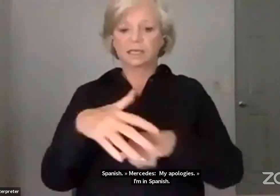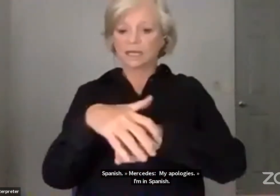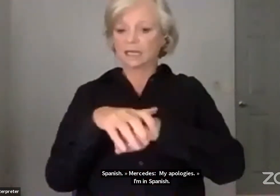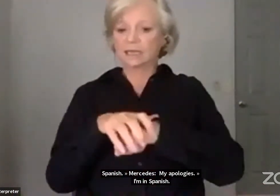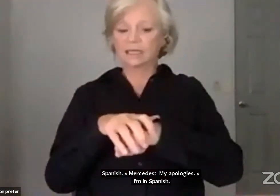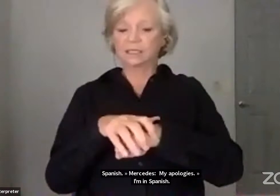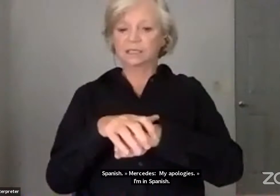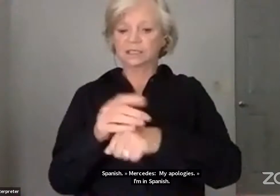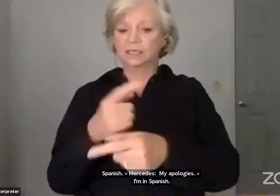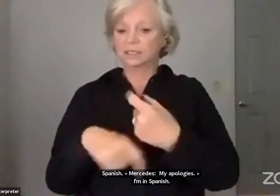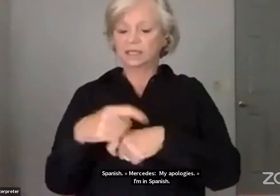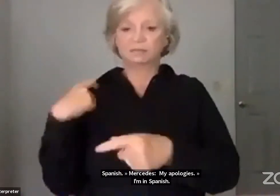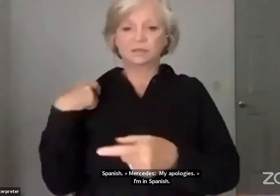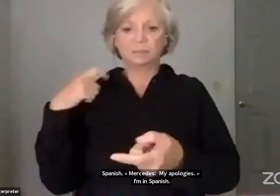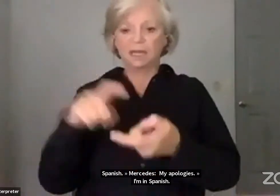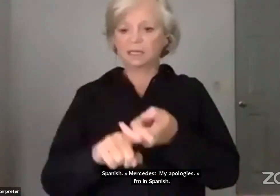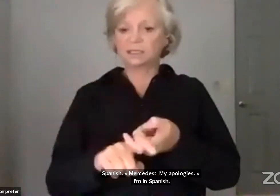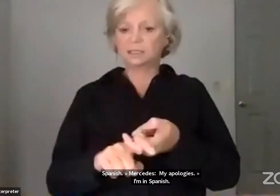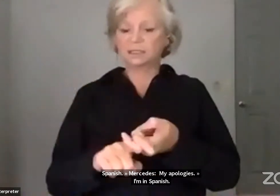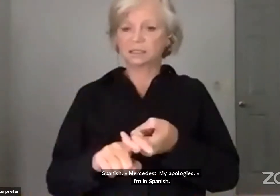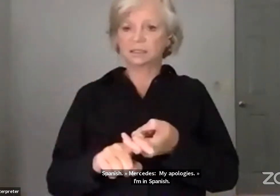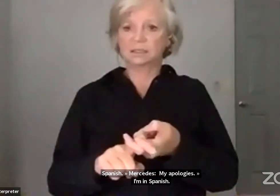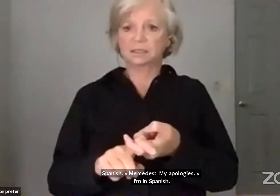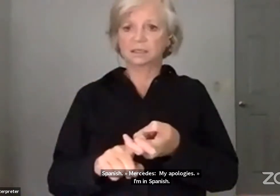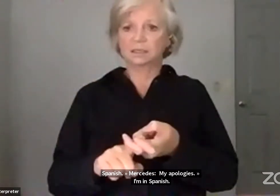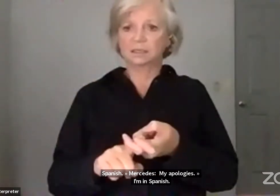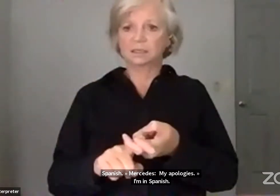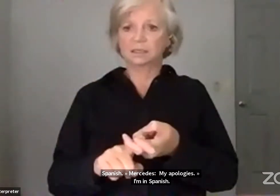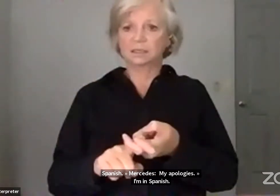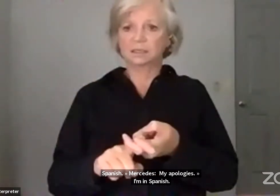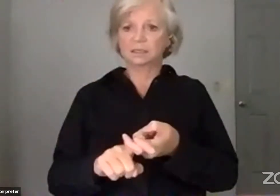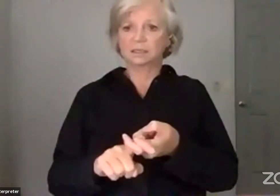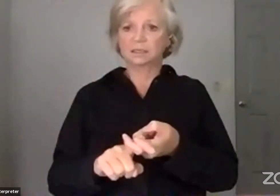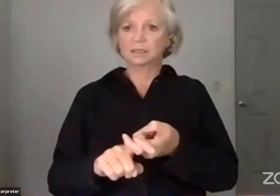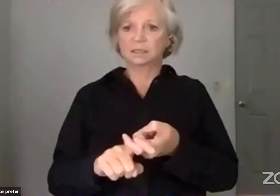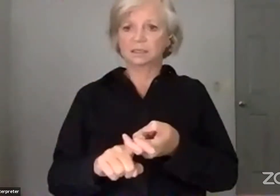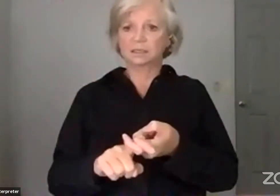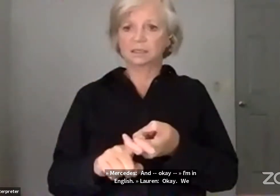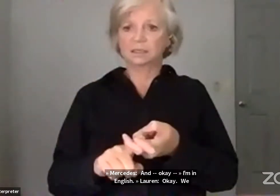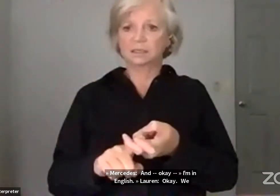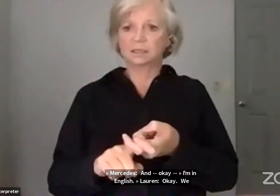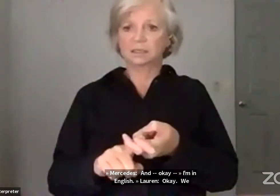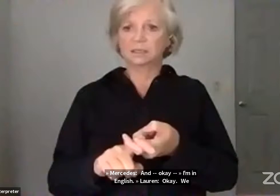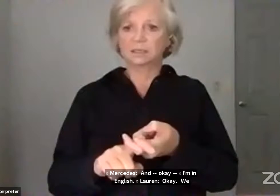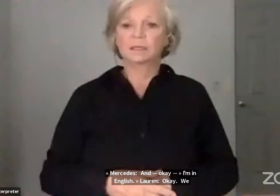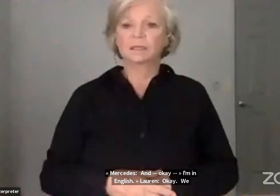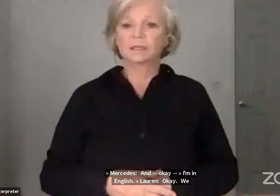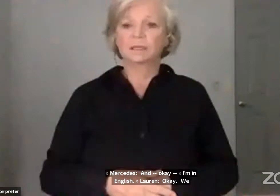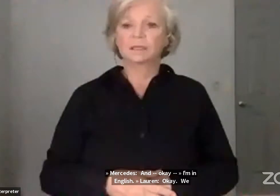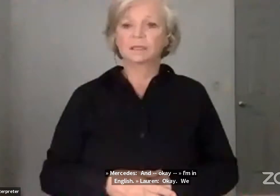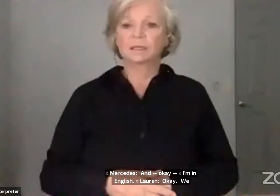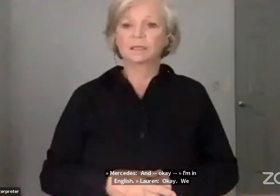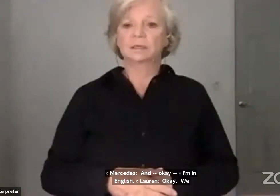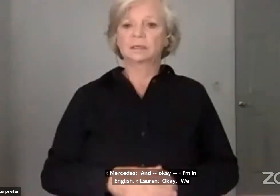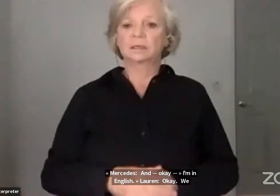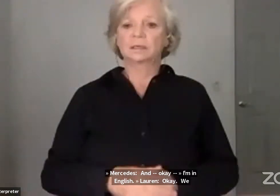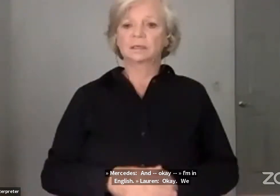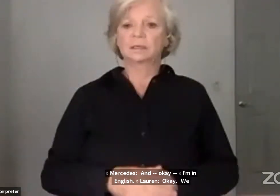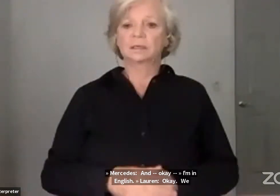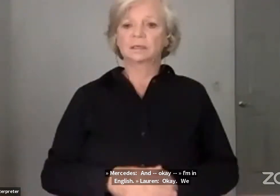continuar? Yeah. I apologize, everybody. We had literally practiced this today. ¿Puedo